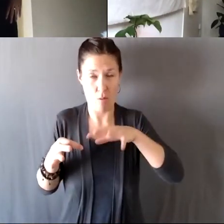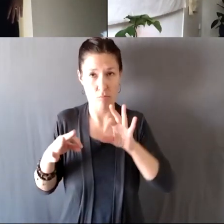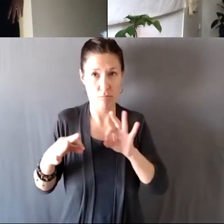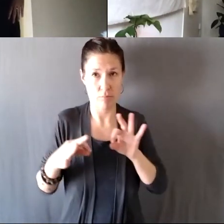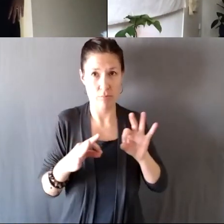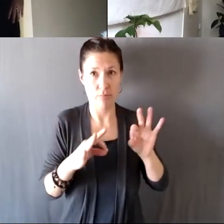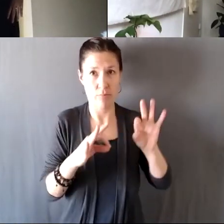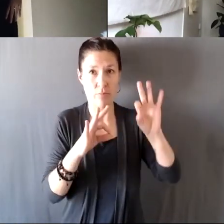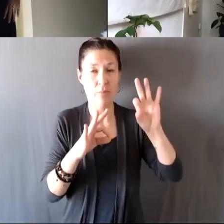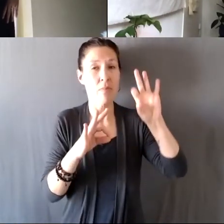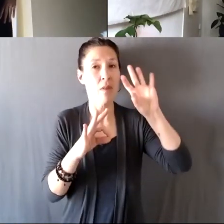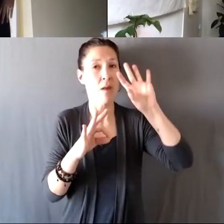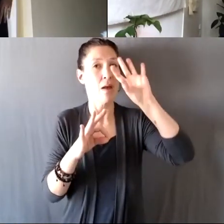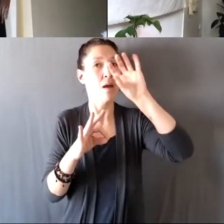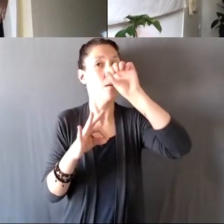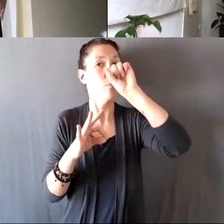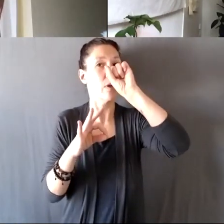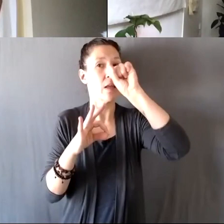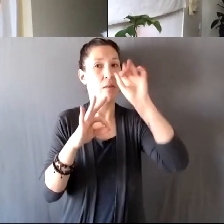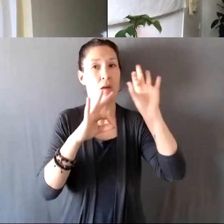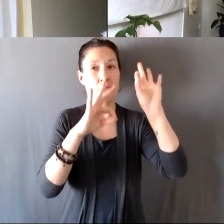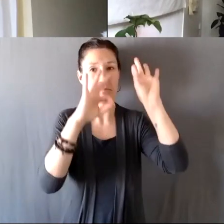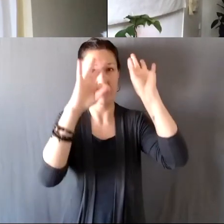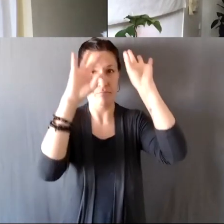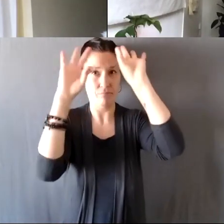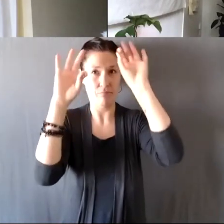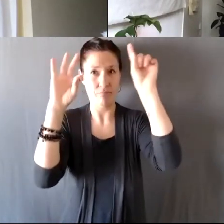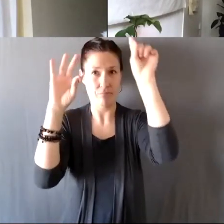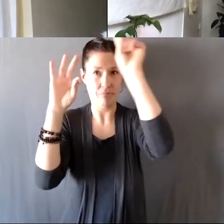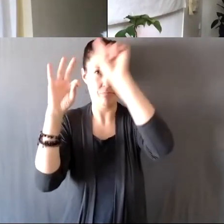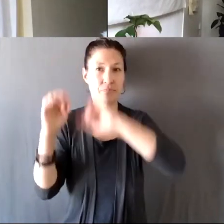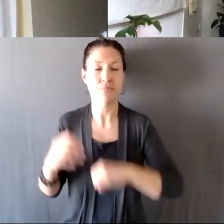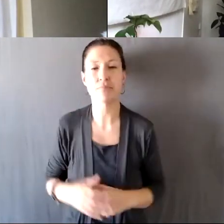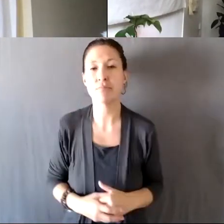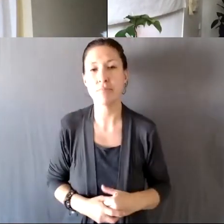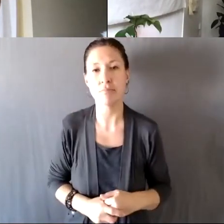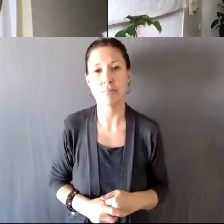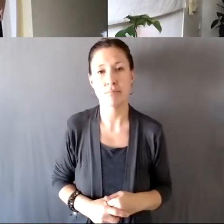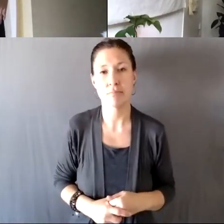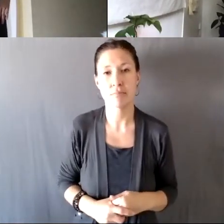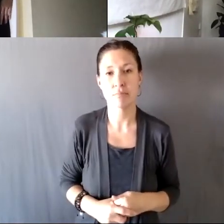And we breathe in as we move across the ceiling.